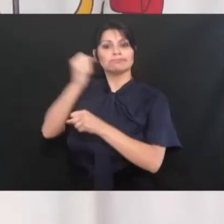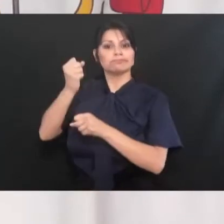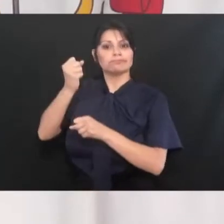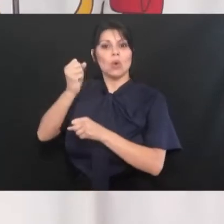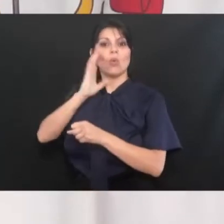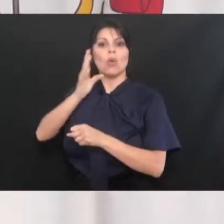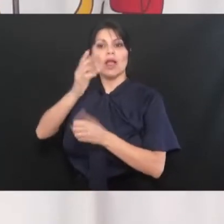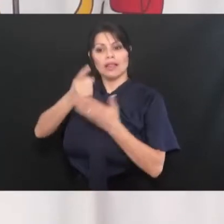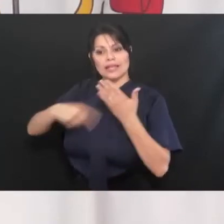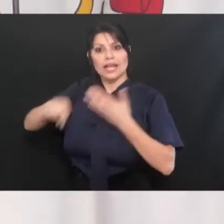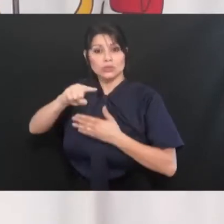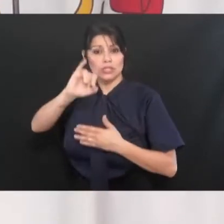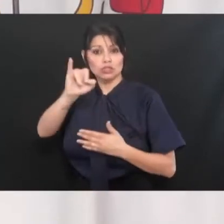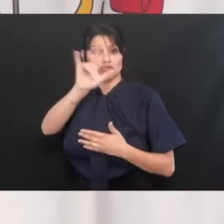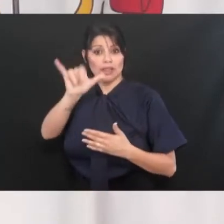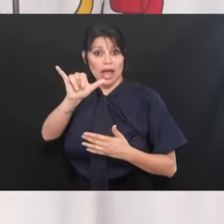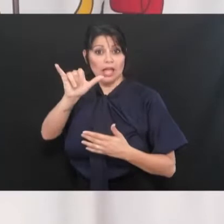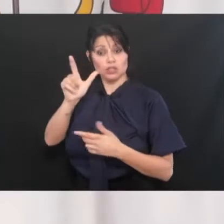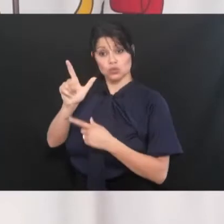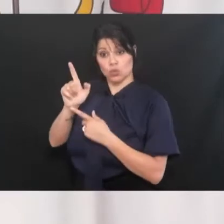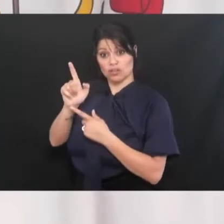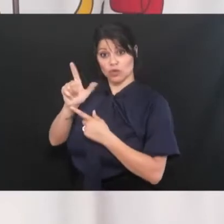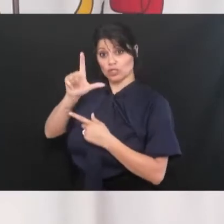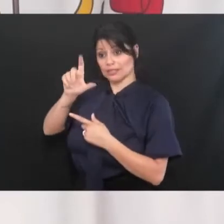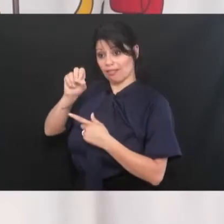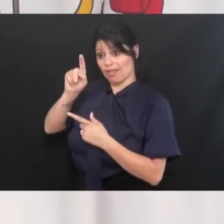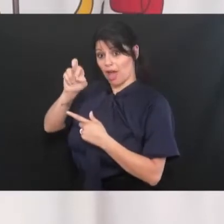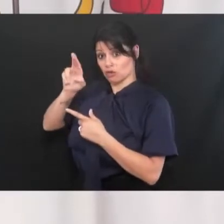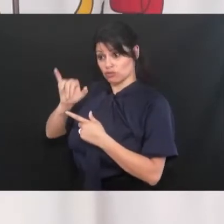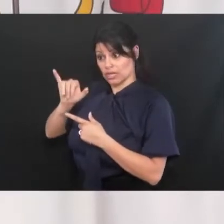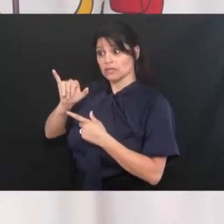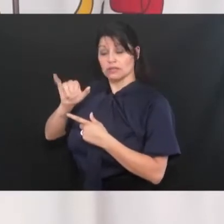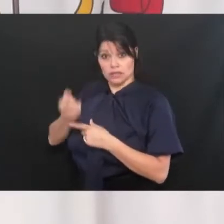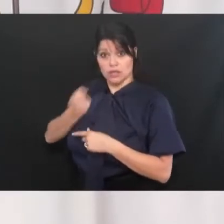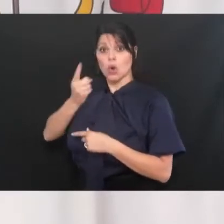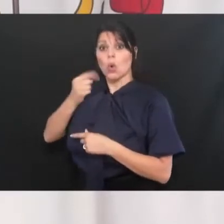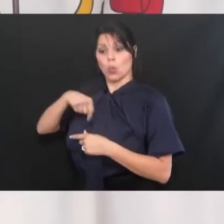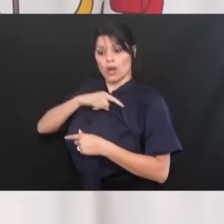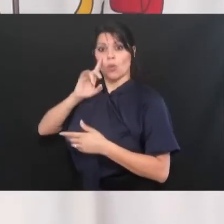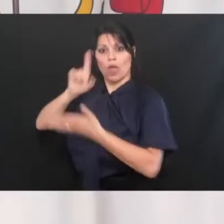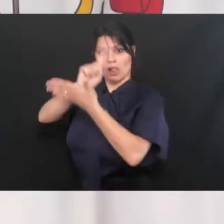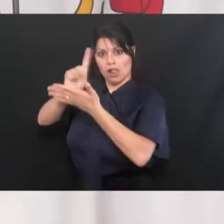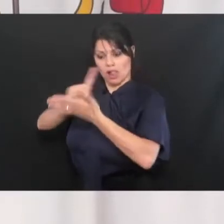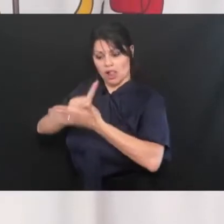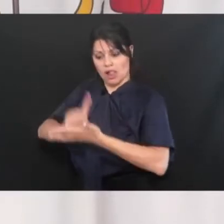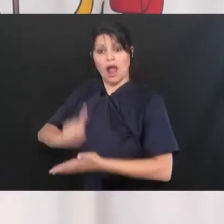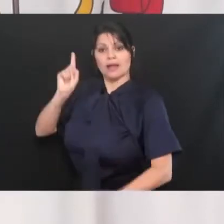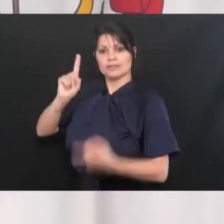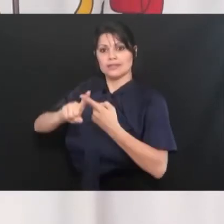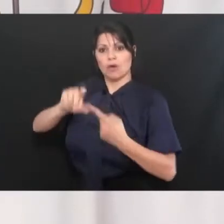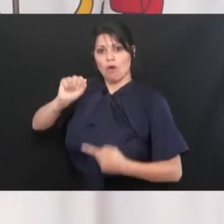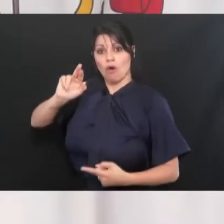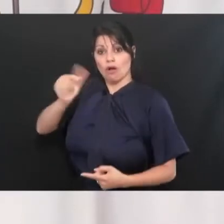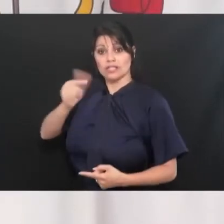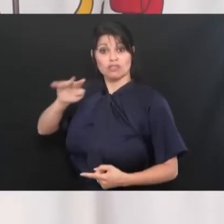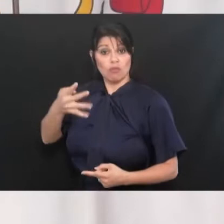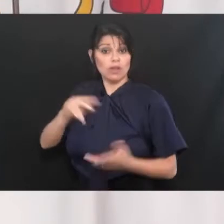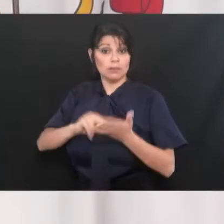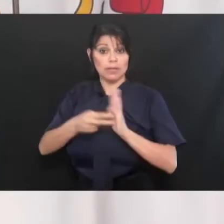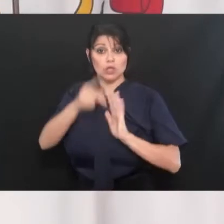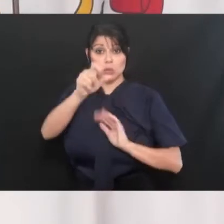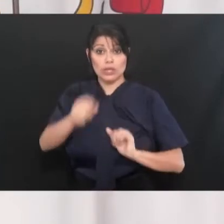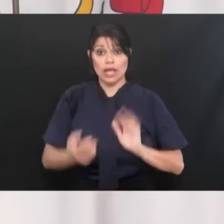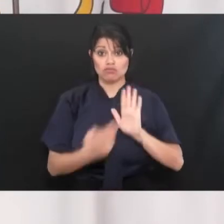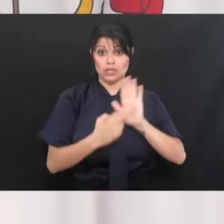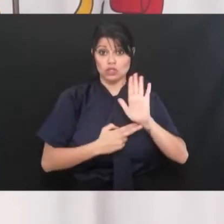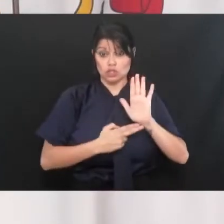21st. We have an additional weekly drawings that'll go on through August the 4th. You can still register if you've